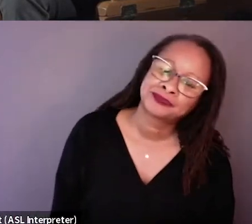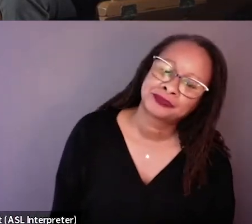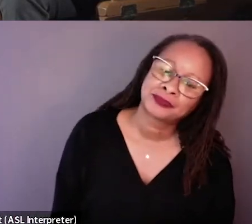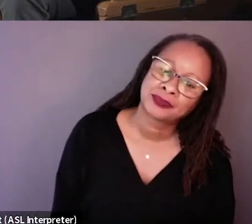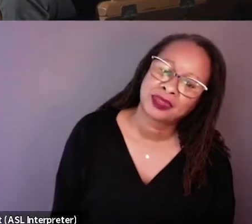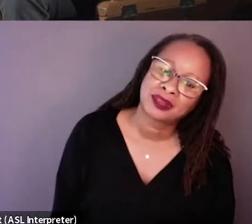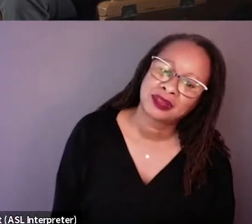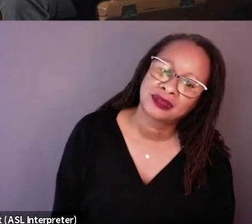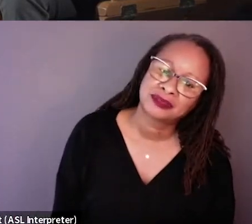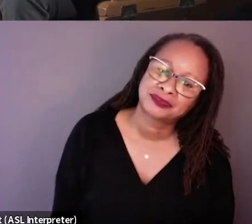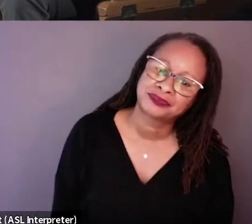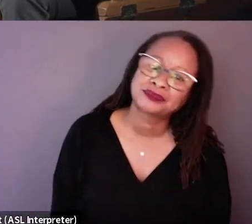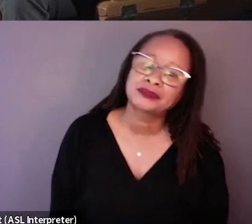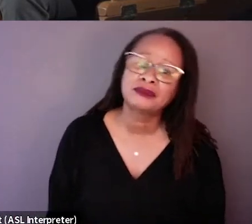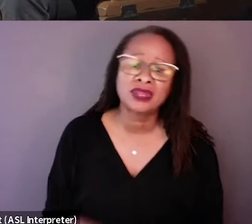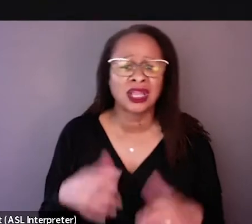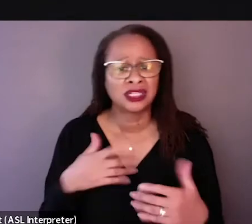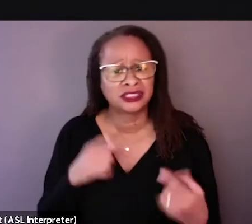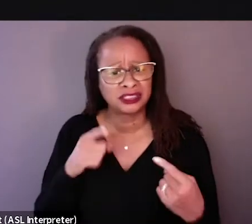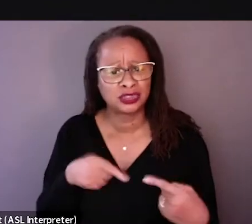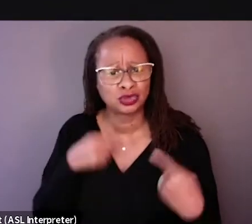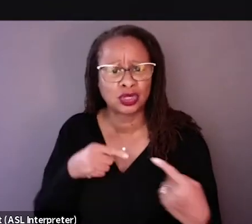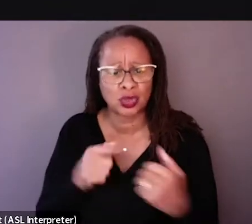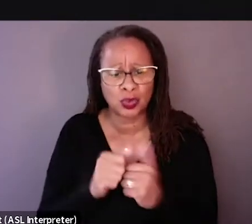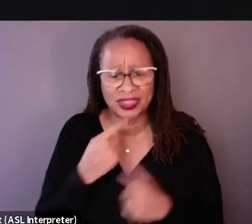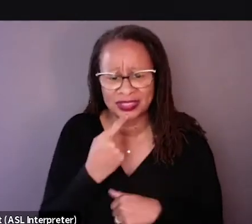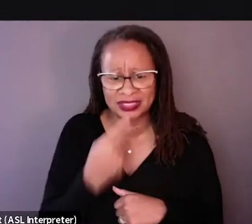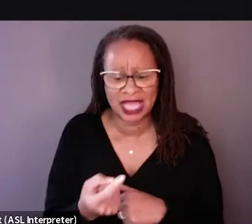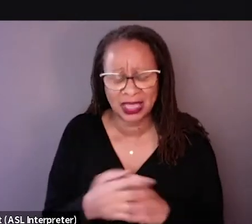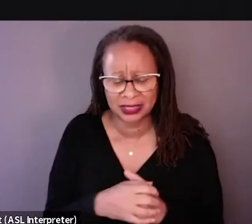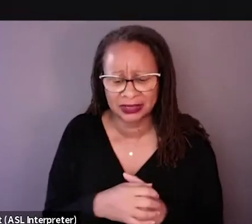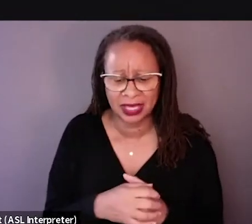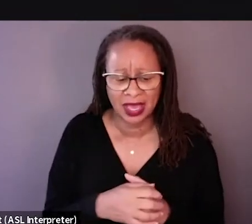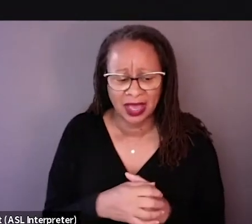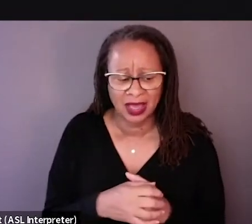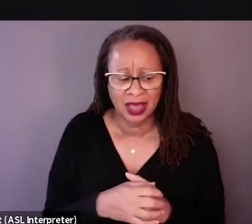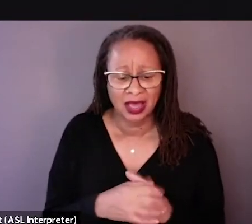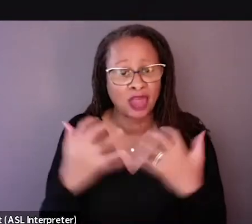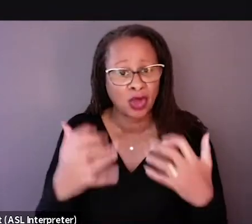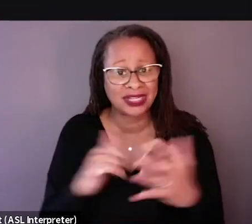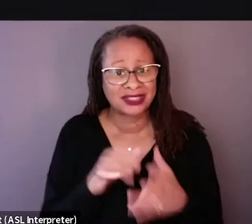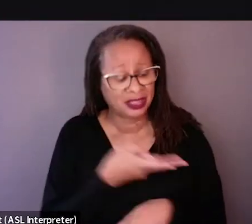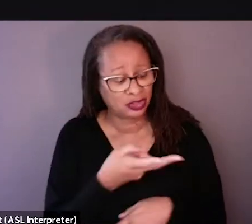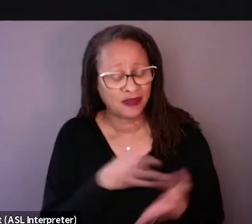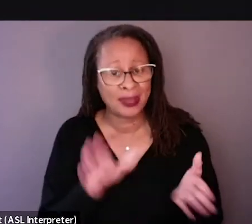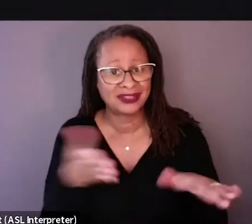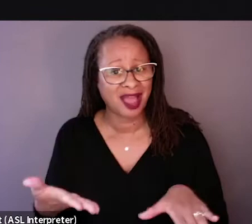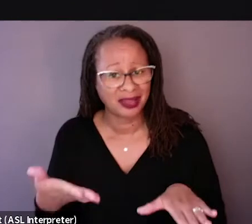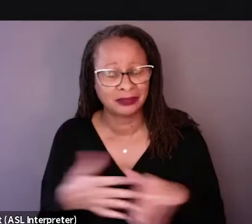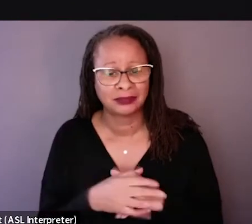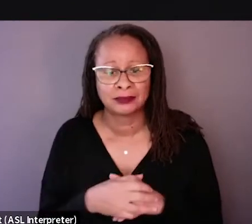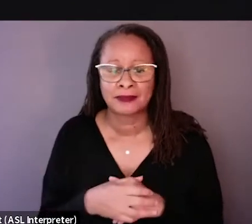died at the beginning rather than sort of building to it at the end? It was actually pretty early on that we made that decision. I think it was in our second